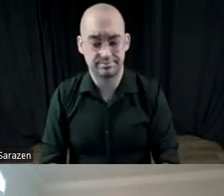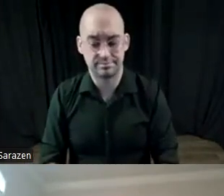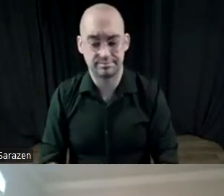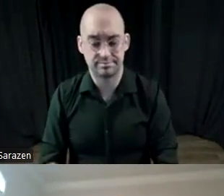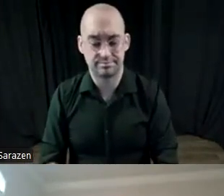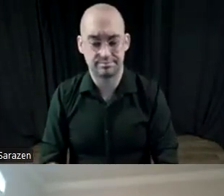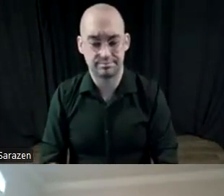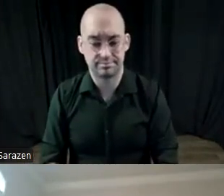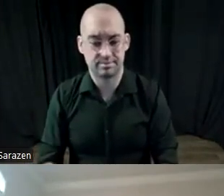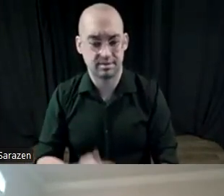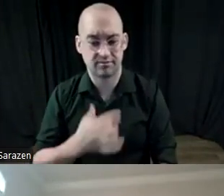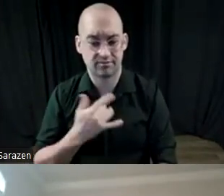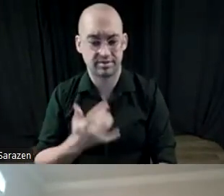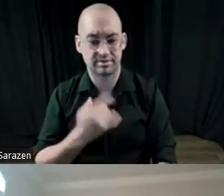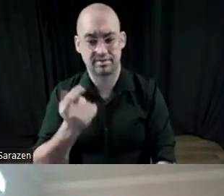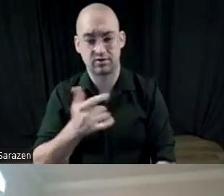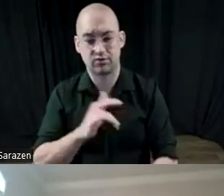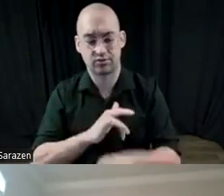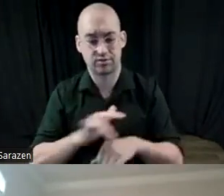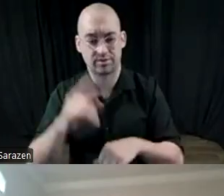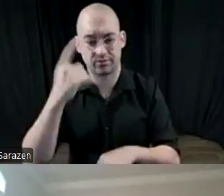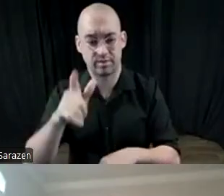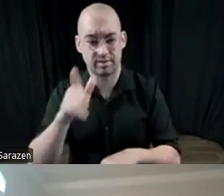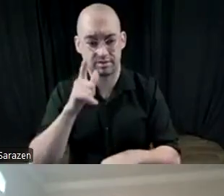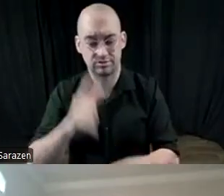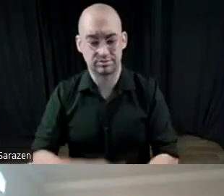It feels a bit early for lunch.